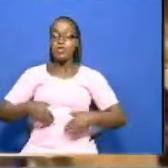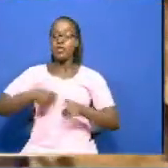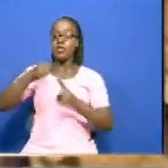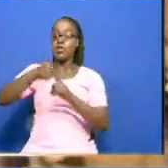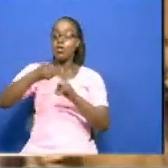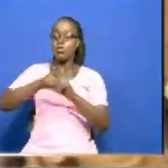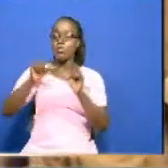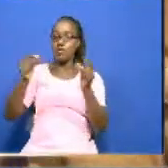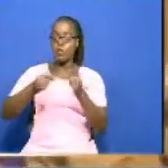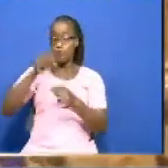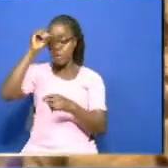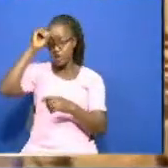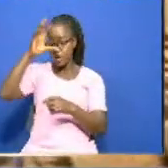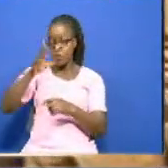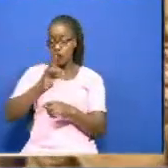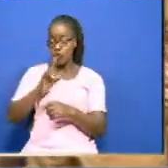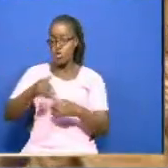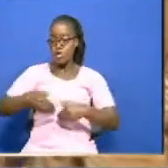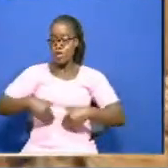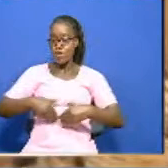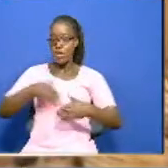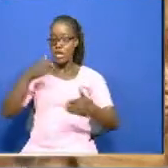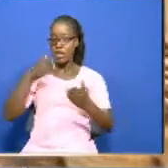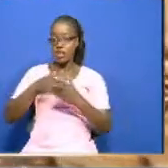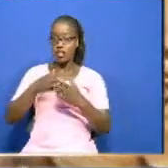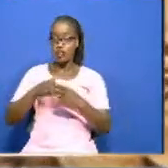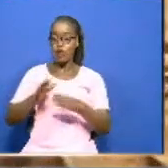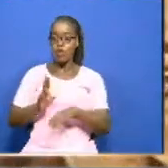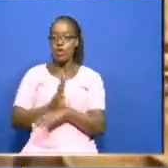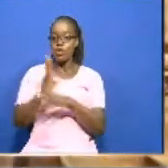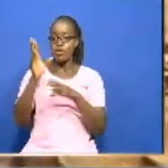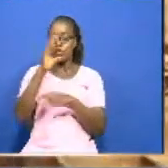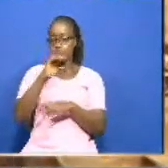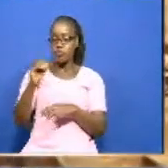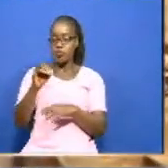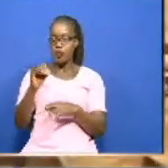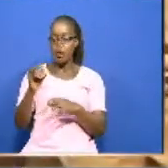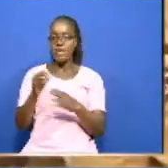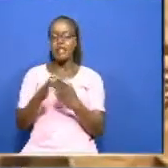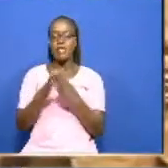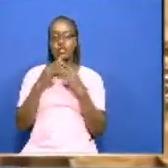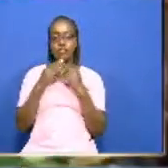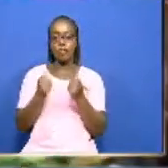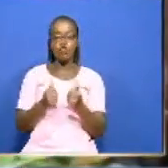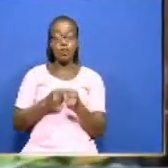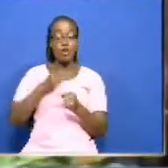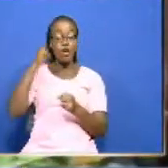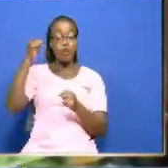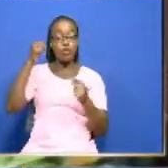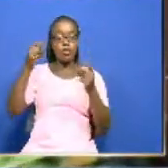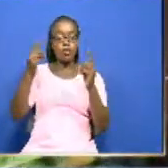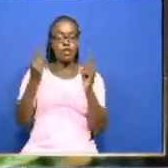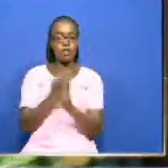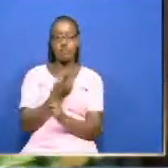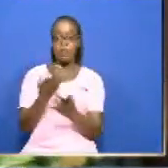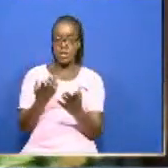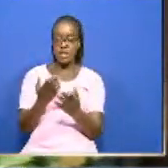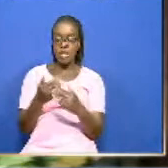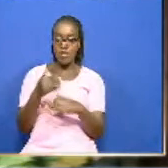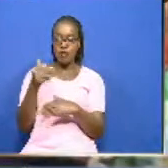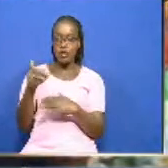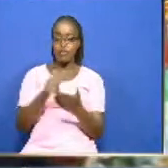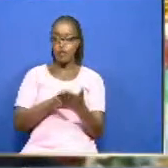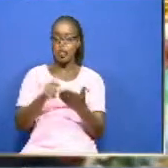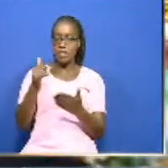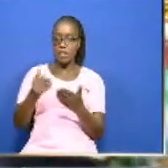Kiambu has cautioned the youth against being misused in settling political scores following the fracas witnessed over the weekend in Murang'a